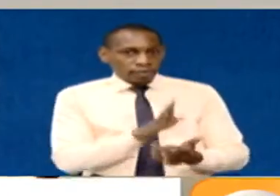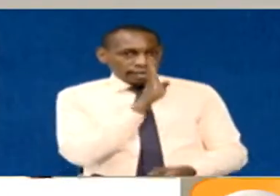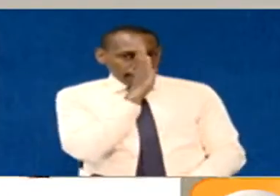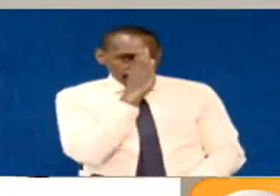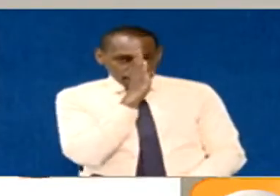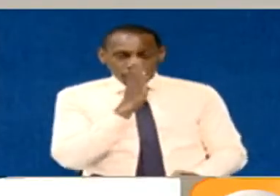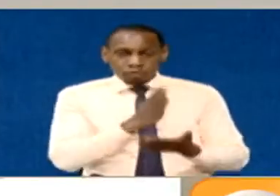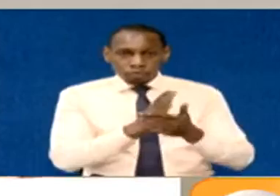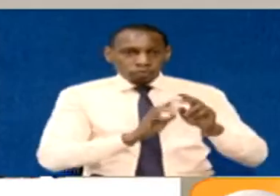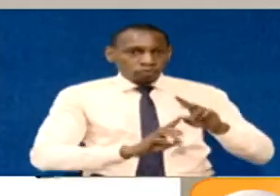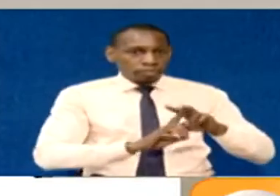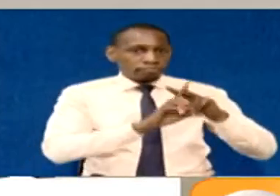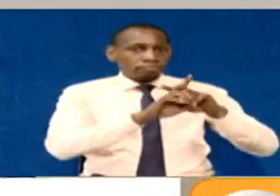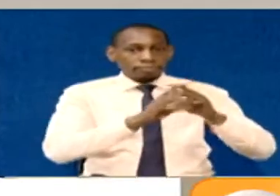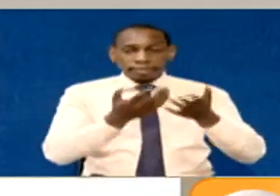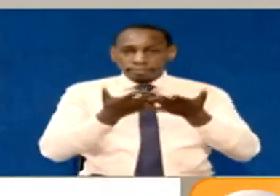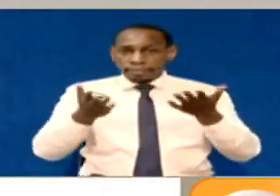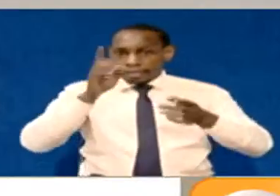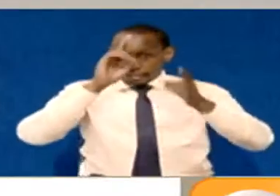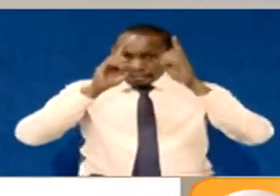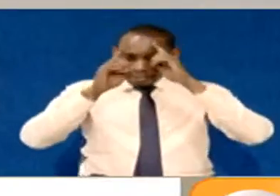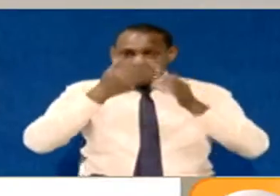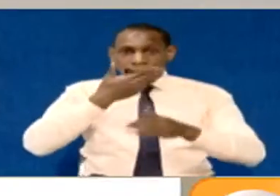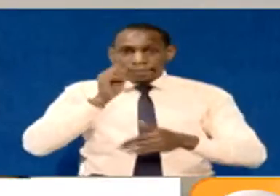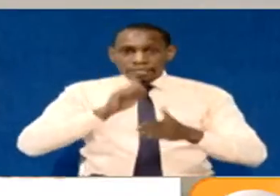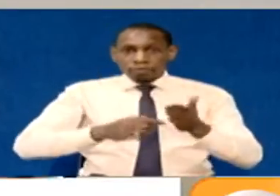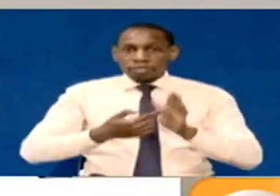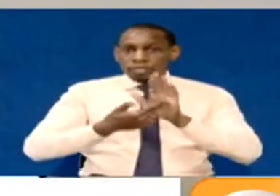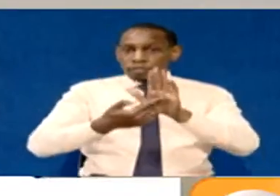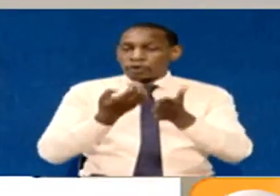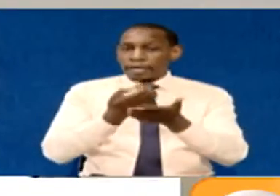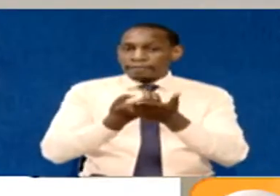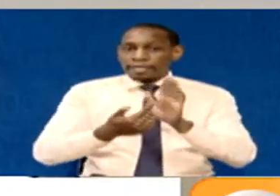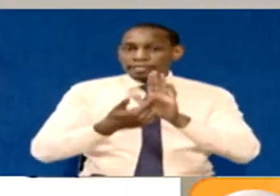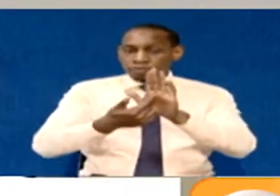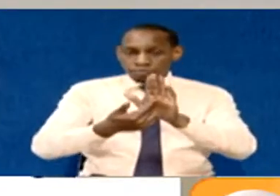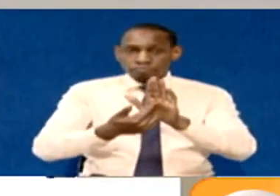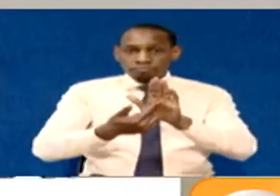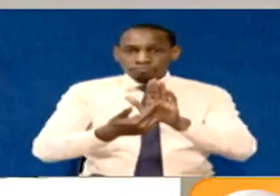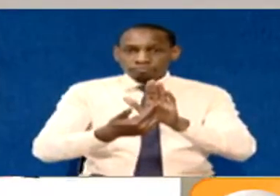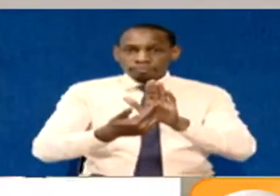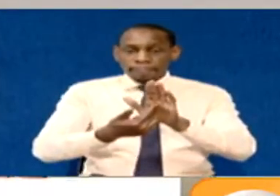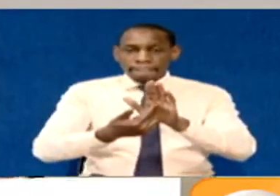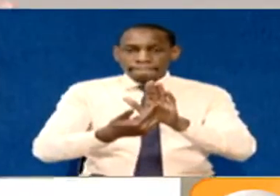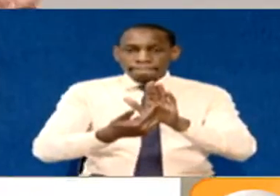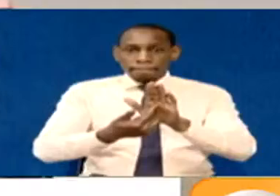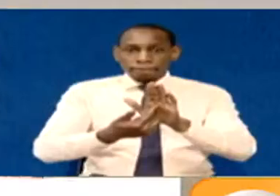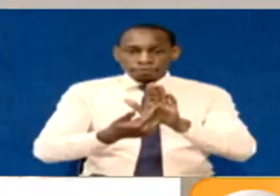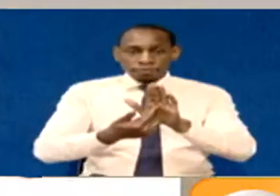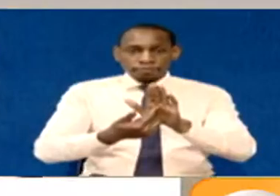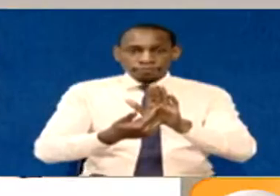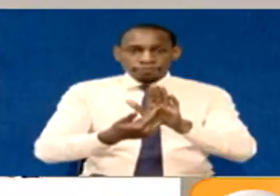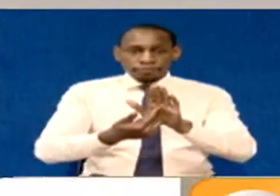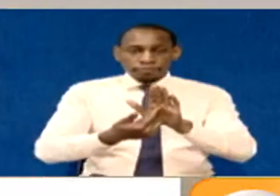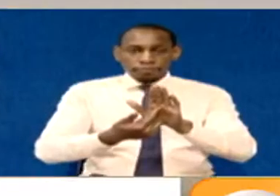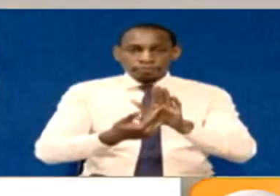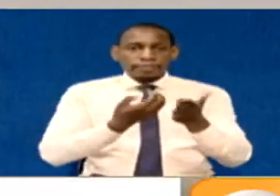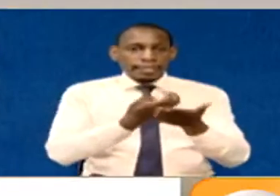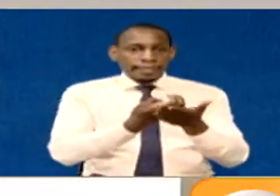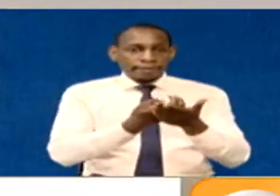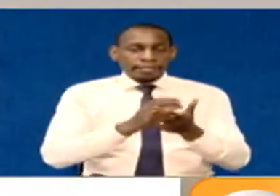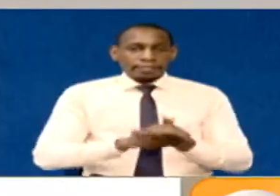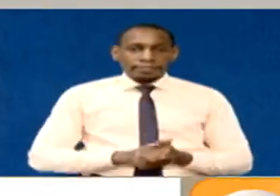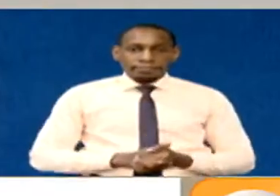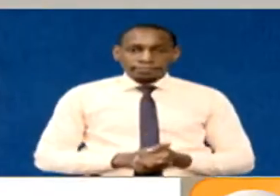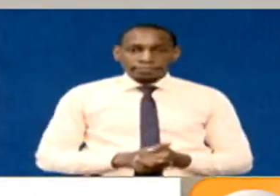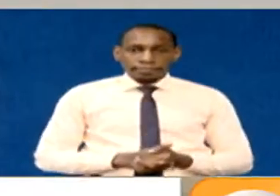already been raised out there. So table the evidence and say, this is what we found in relation to so and so, and this is what